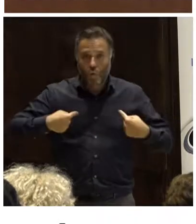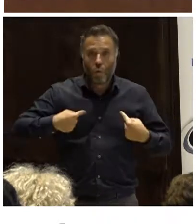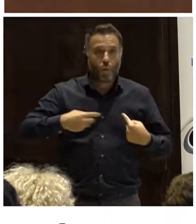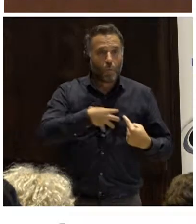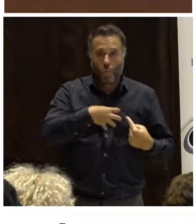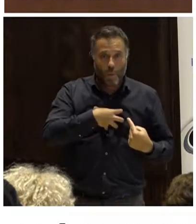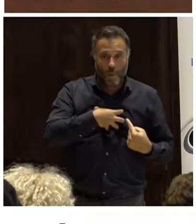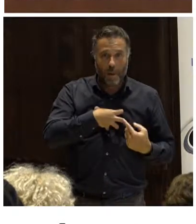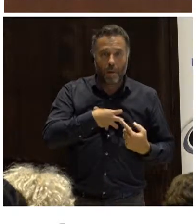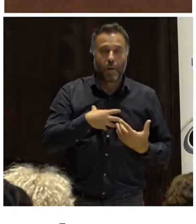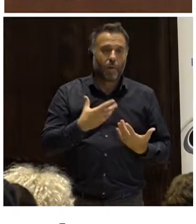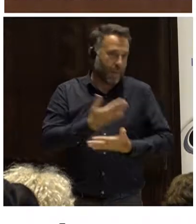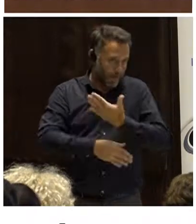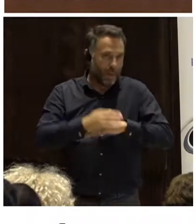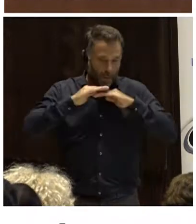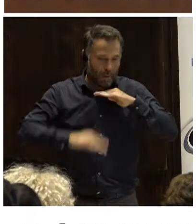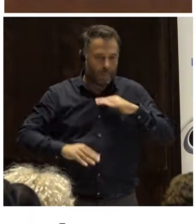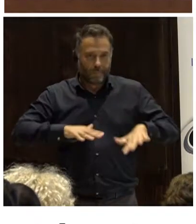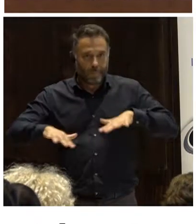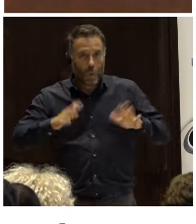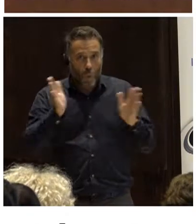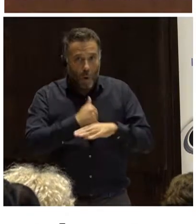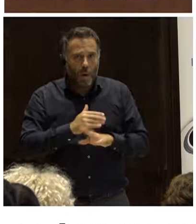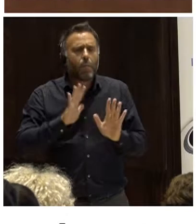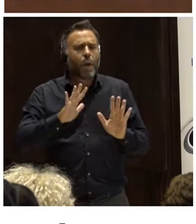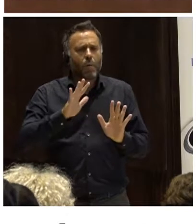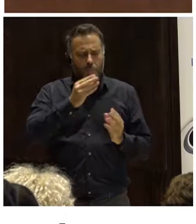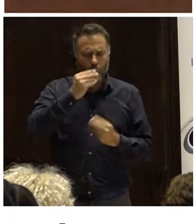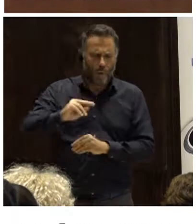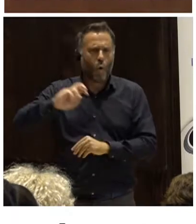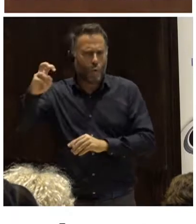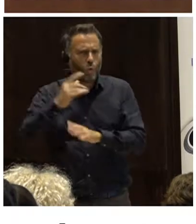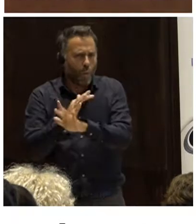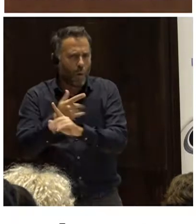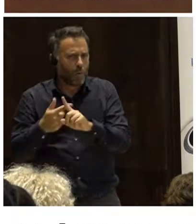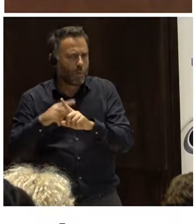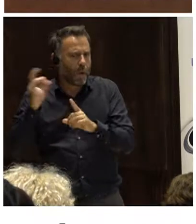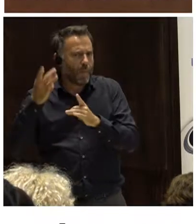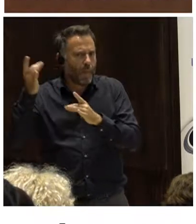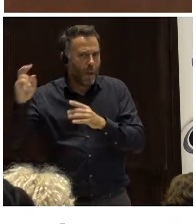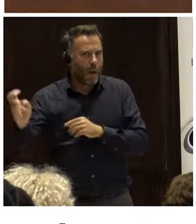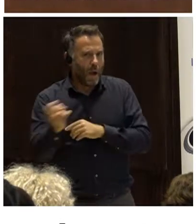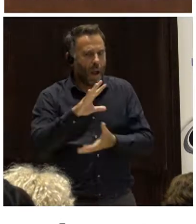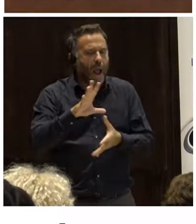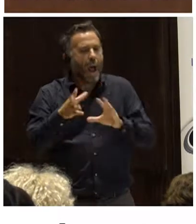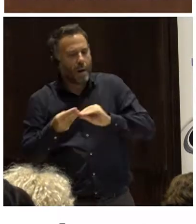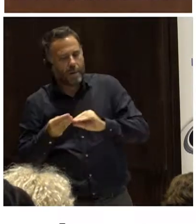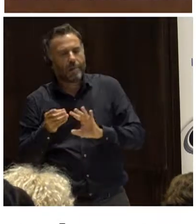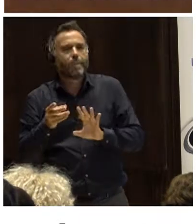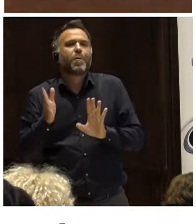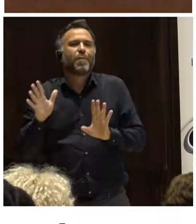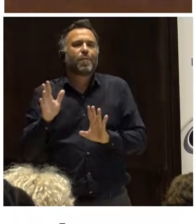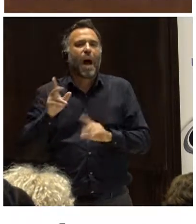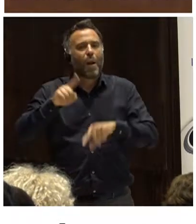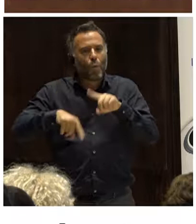play can be not efficient and not funny as they